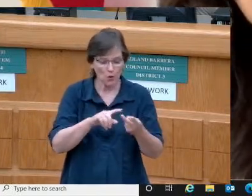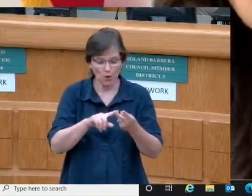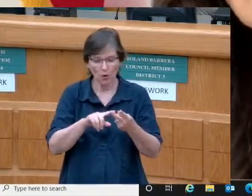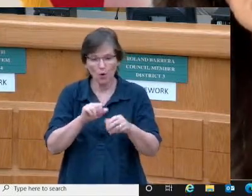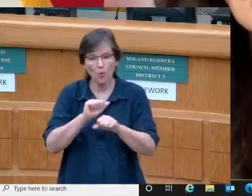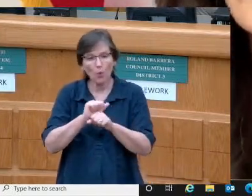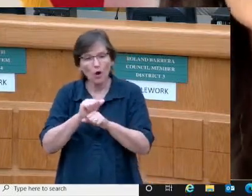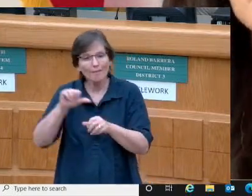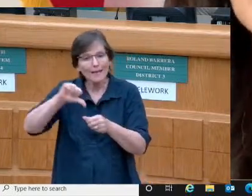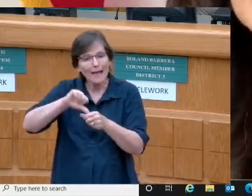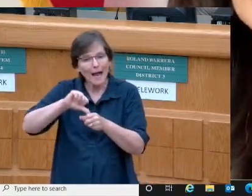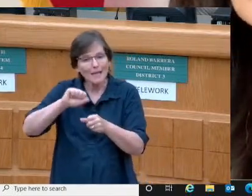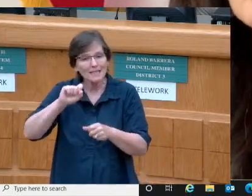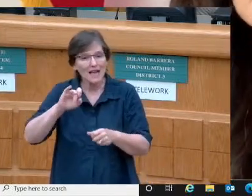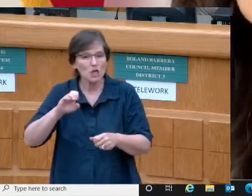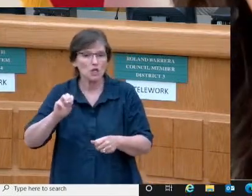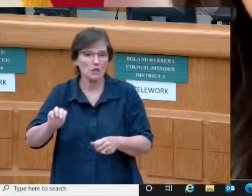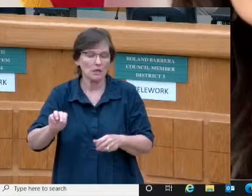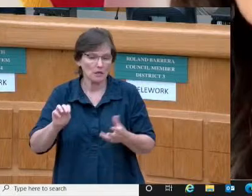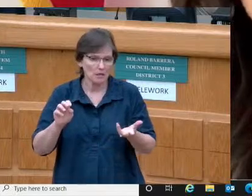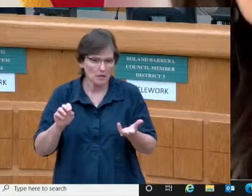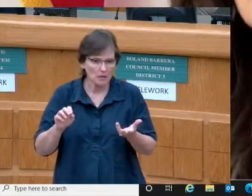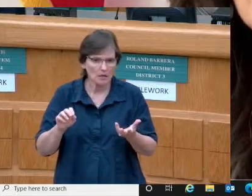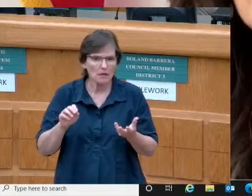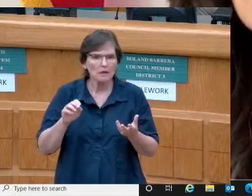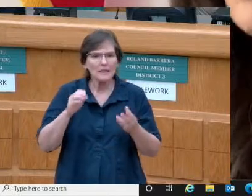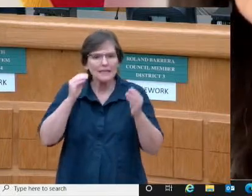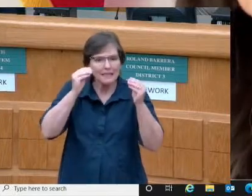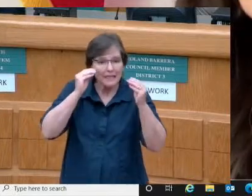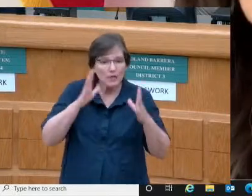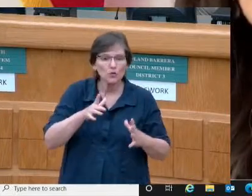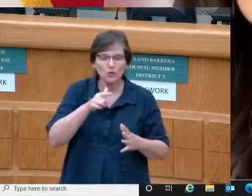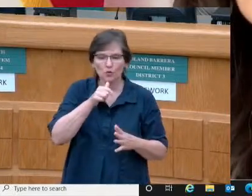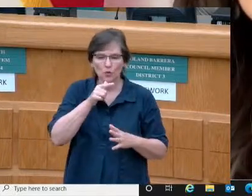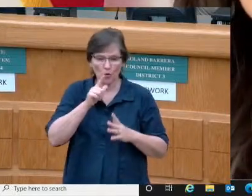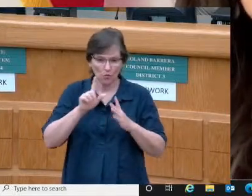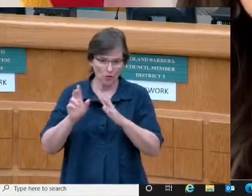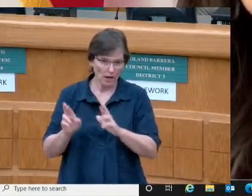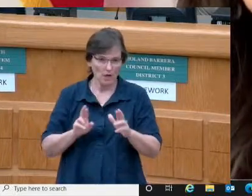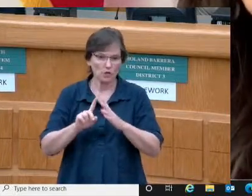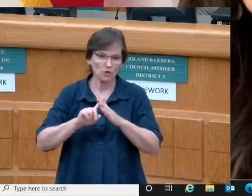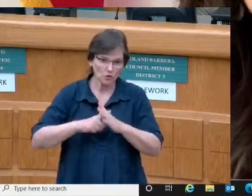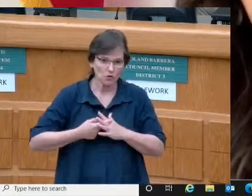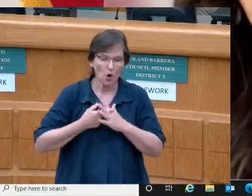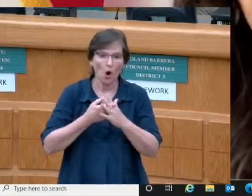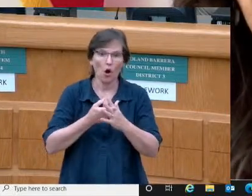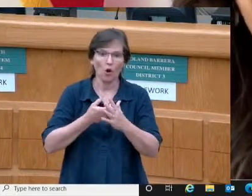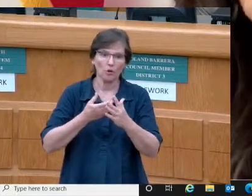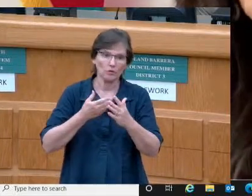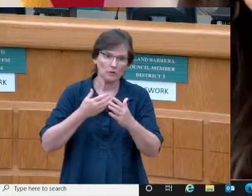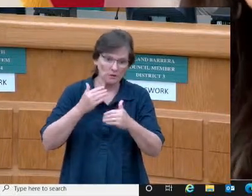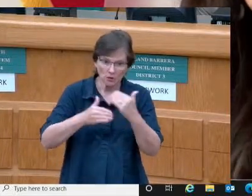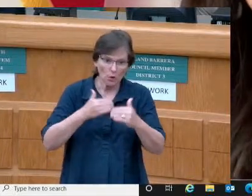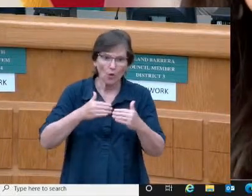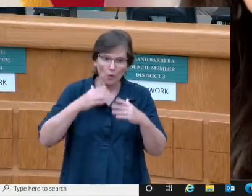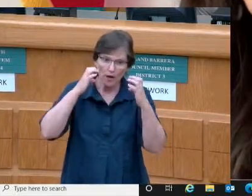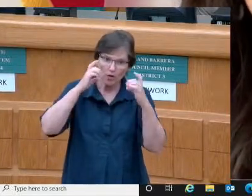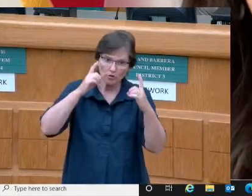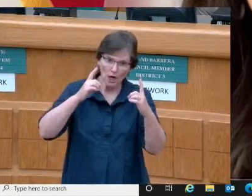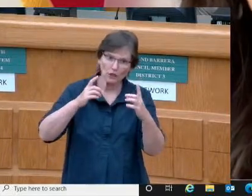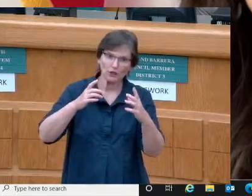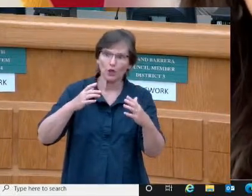to you teachers who are getting prepared to endeavor in education in a whole new way. Today, my hat goes off to